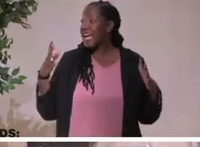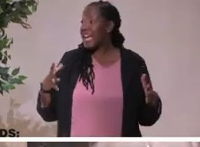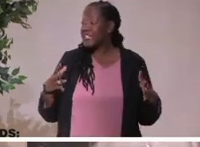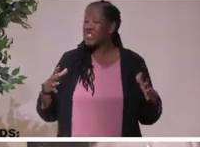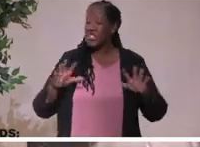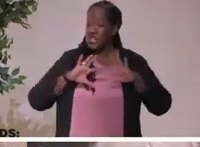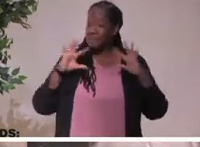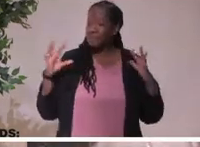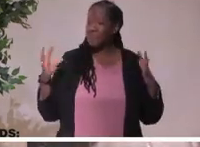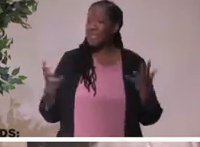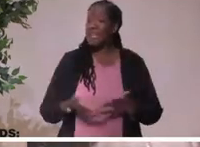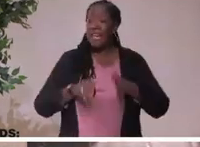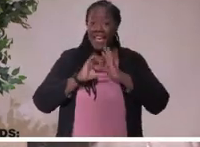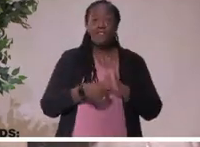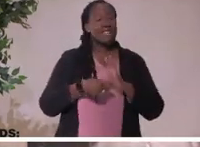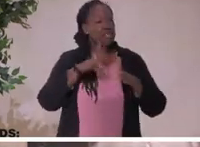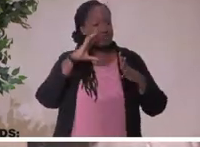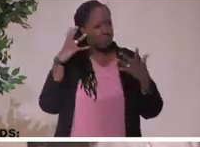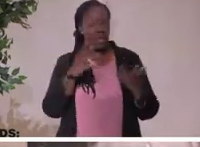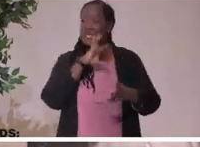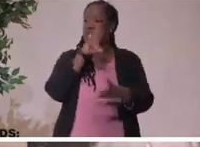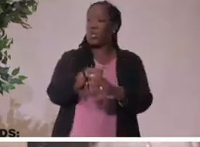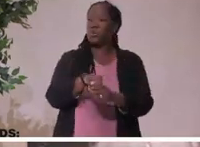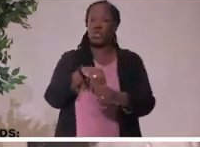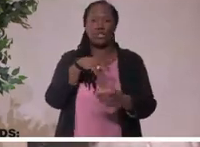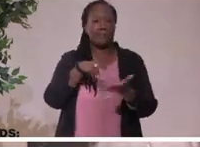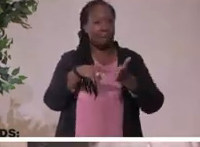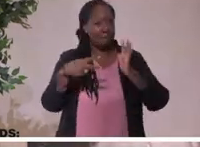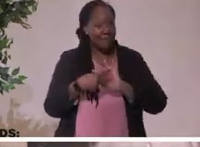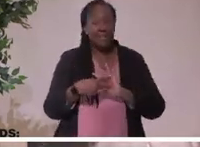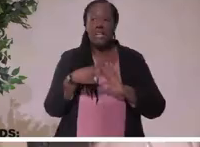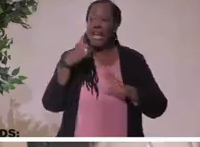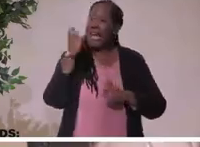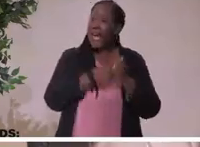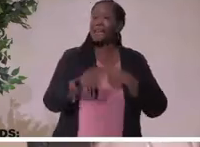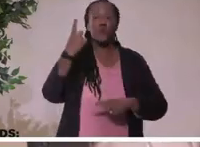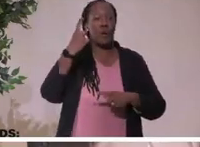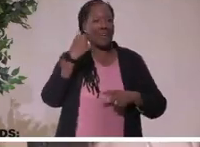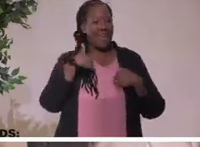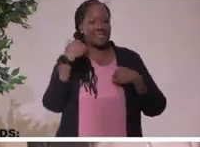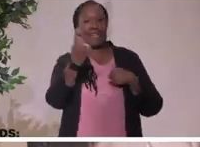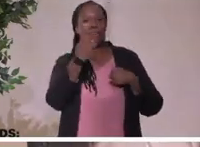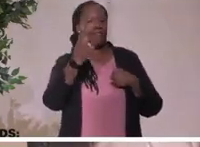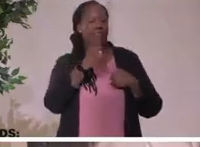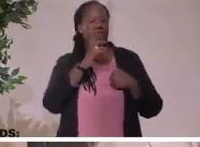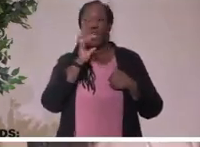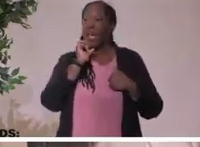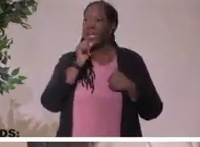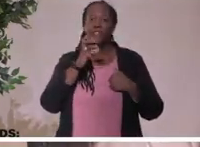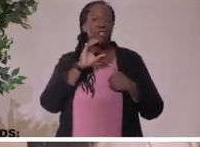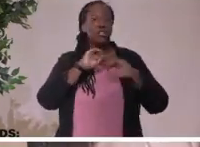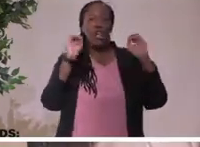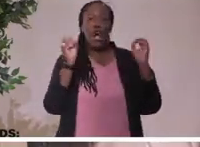it's going to just emphasize what inclusion really means. It's going to be something for everyone and anyone, and there won't be any lines to tell you don't